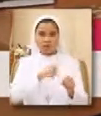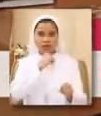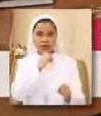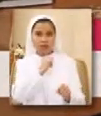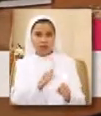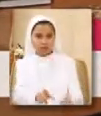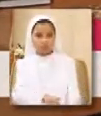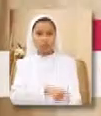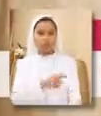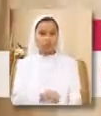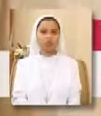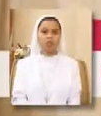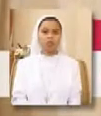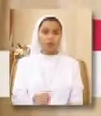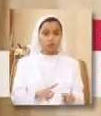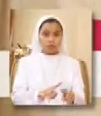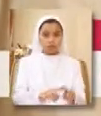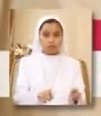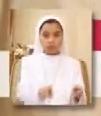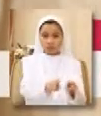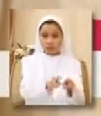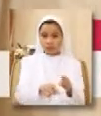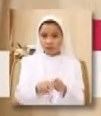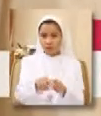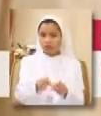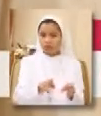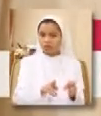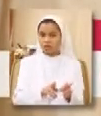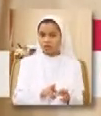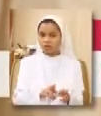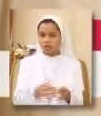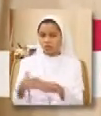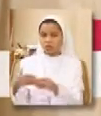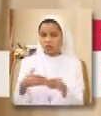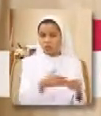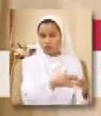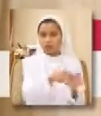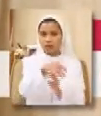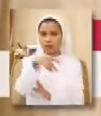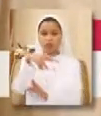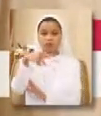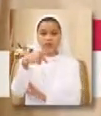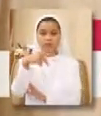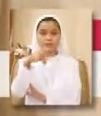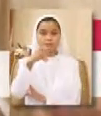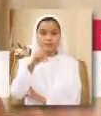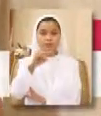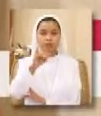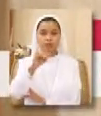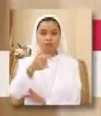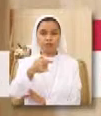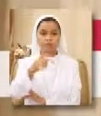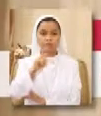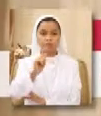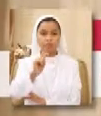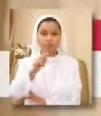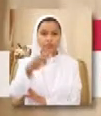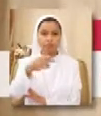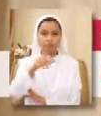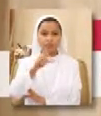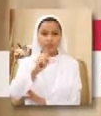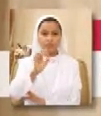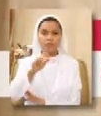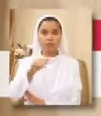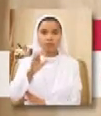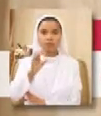too long ago. Okay. And it is run by the Knights of Columbus, especially in California. So it's in partnership with the Knights